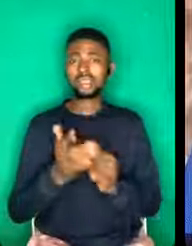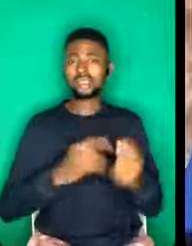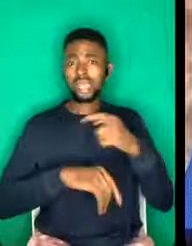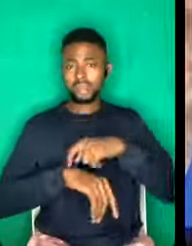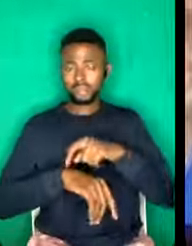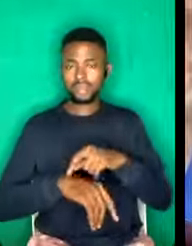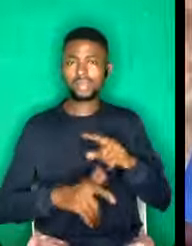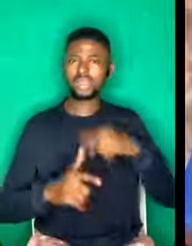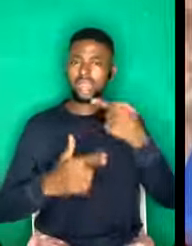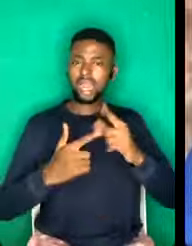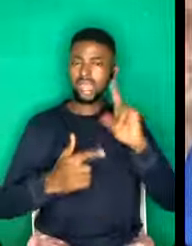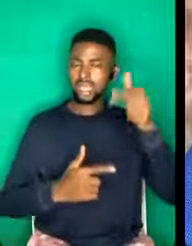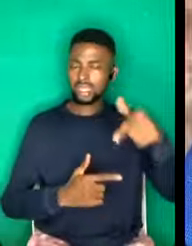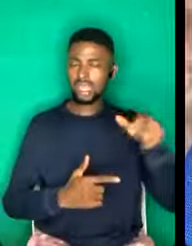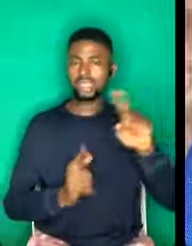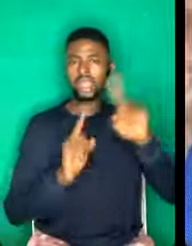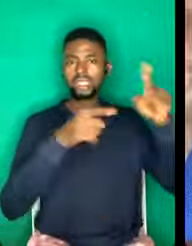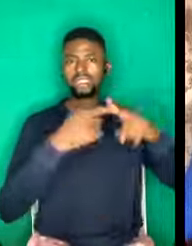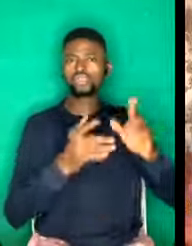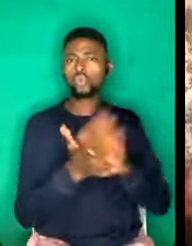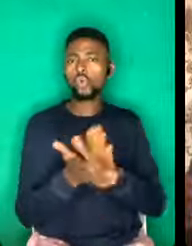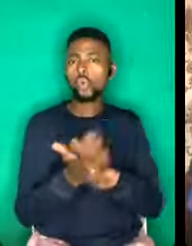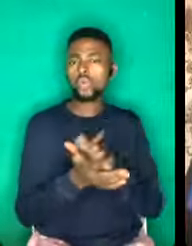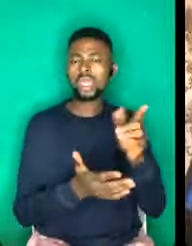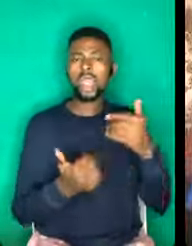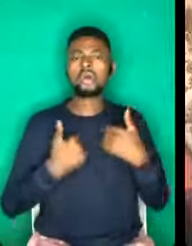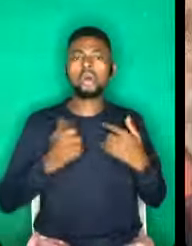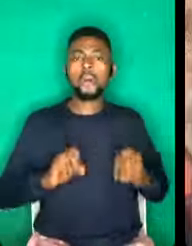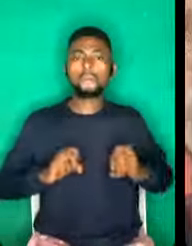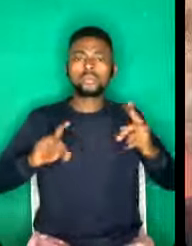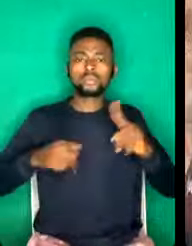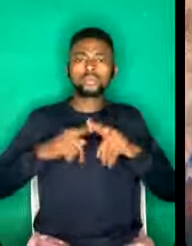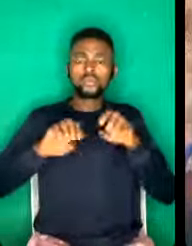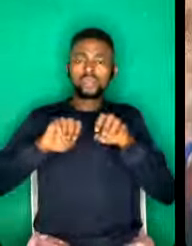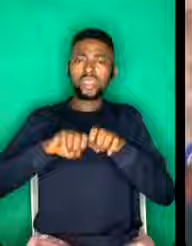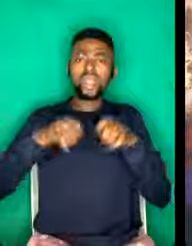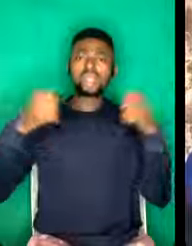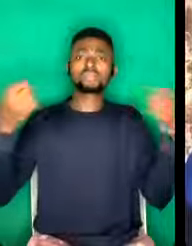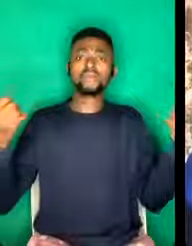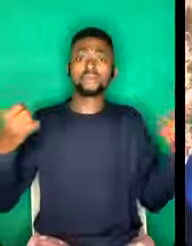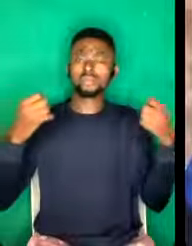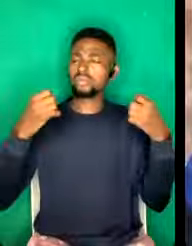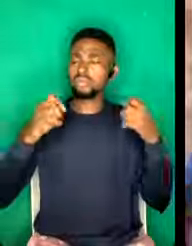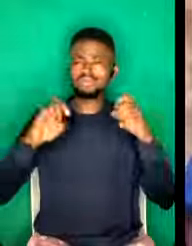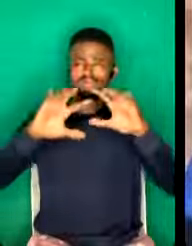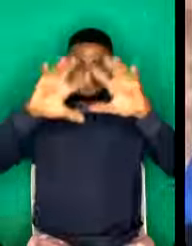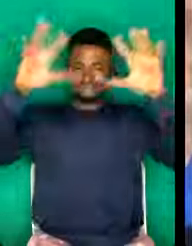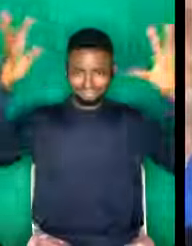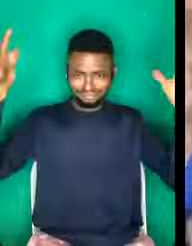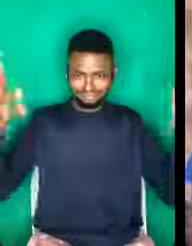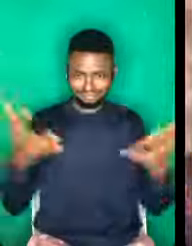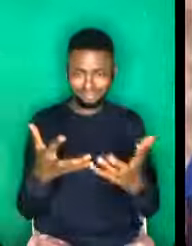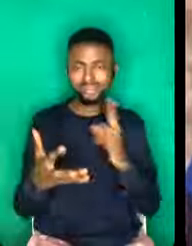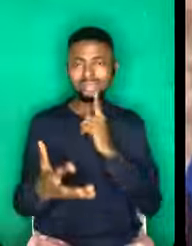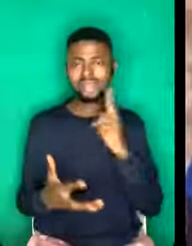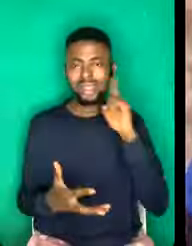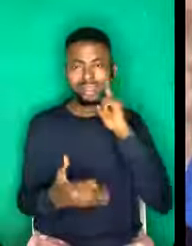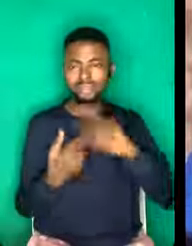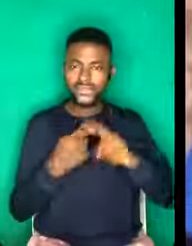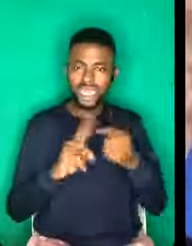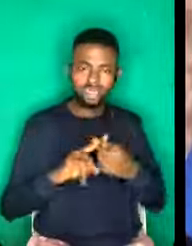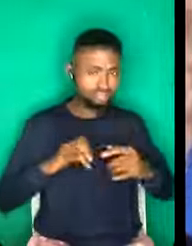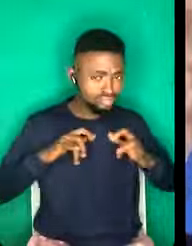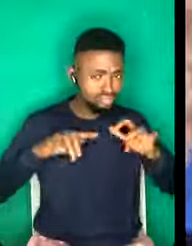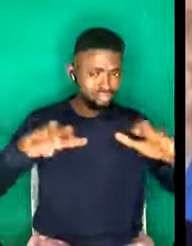opportunity to be exposed. FC Special, I had the opportunity to be exposed to a lot of deaf friends, a lot of deaf